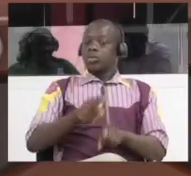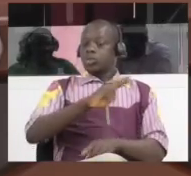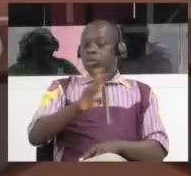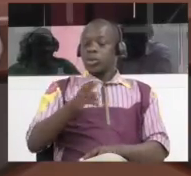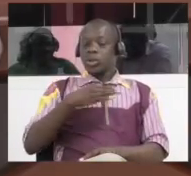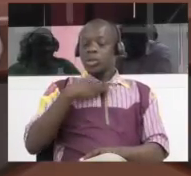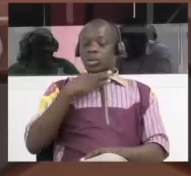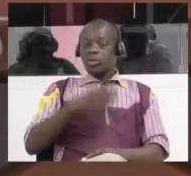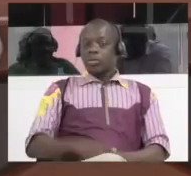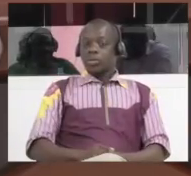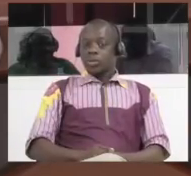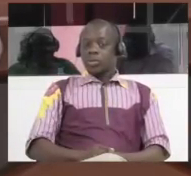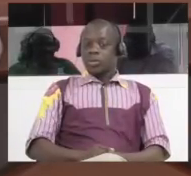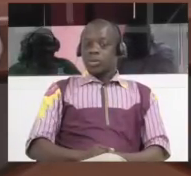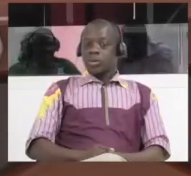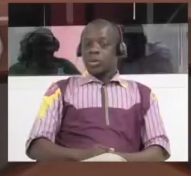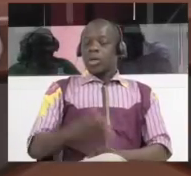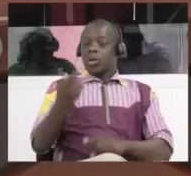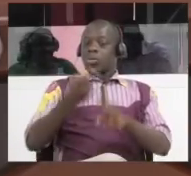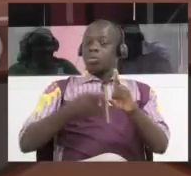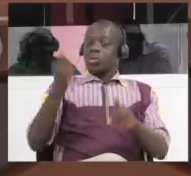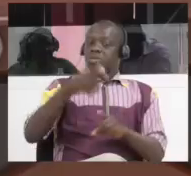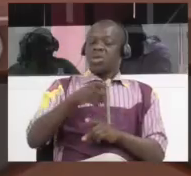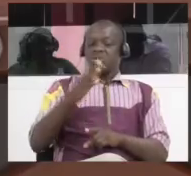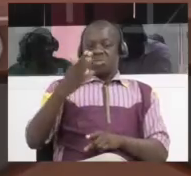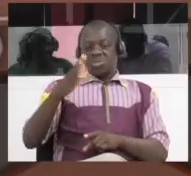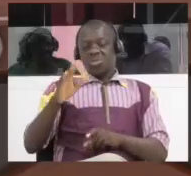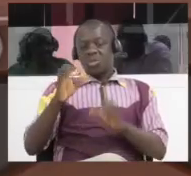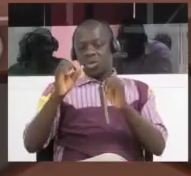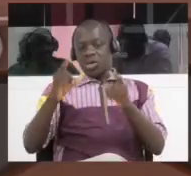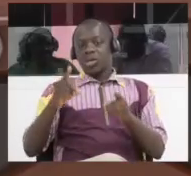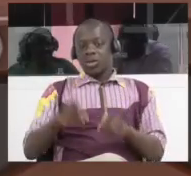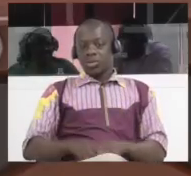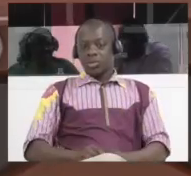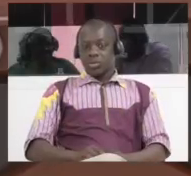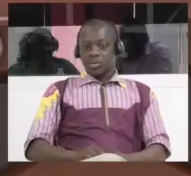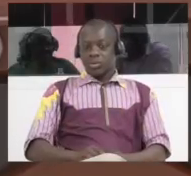adequate, pay was just okay, and all these